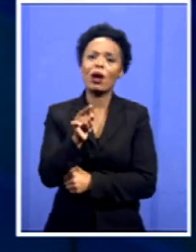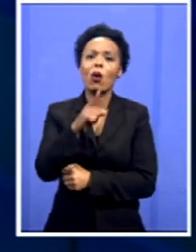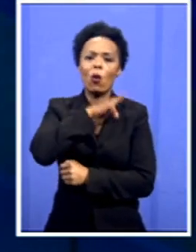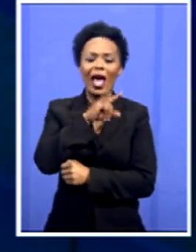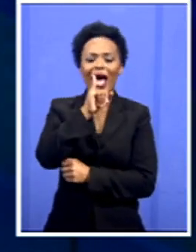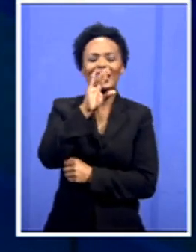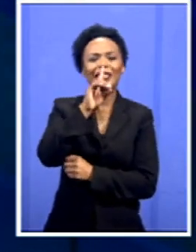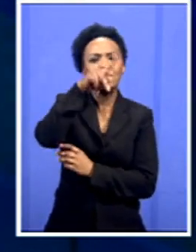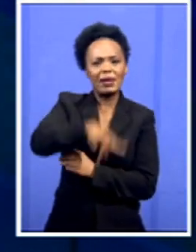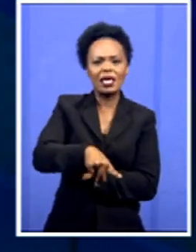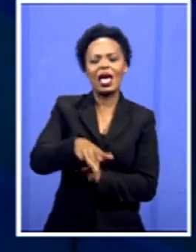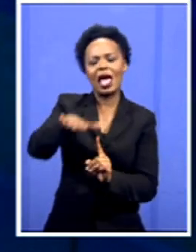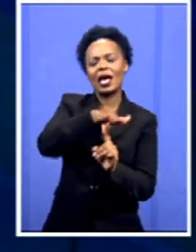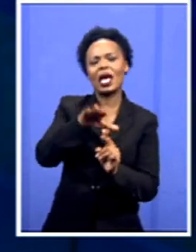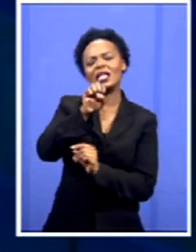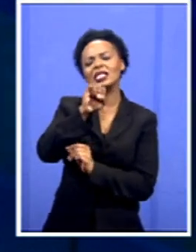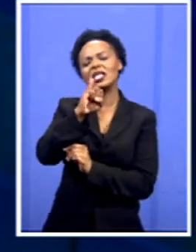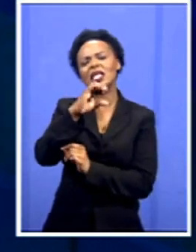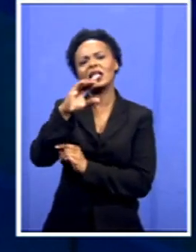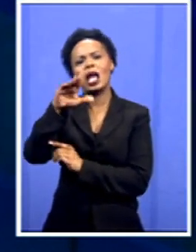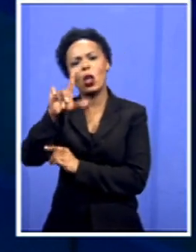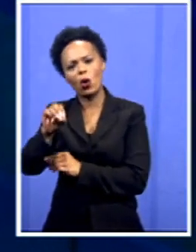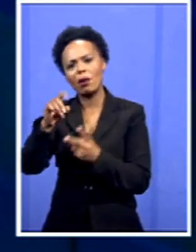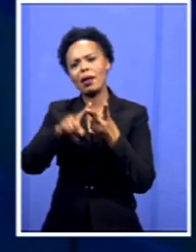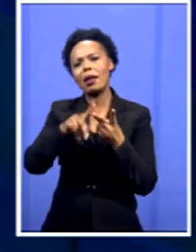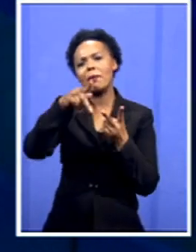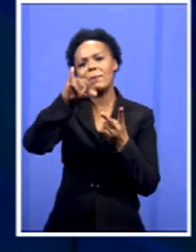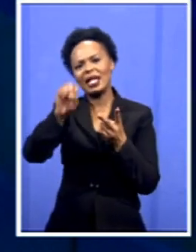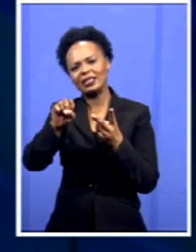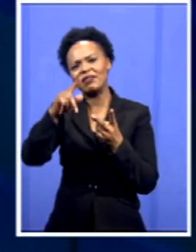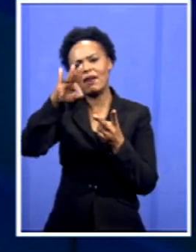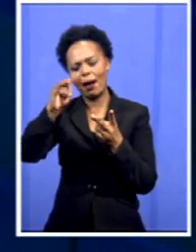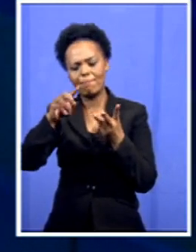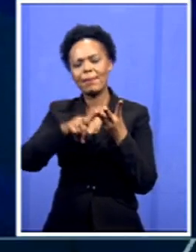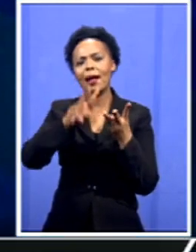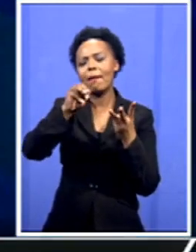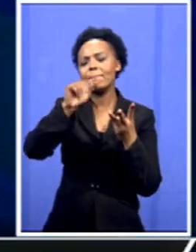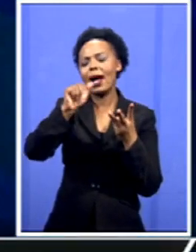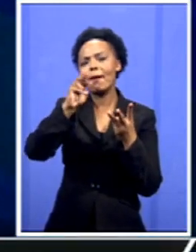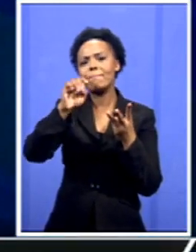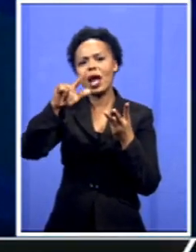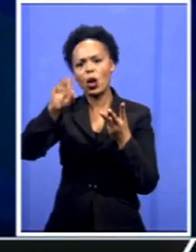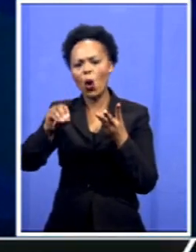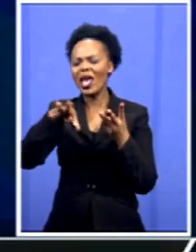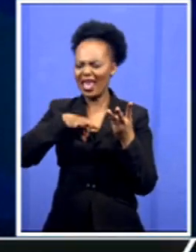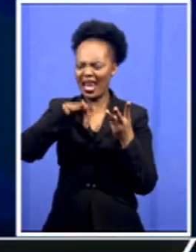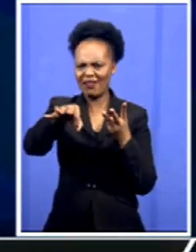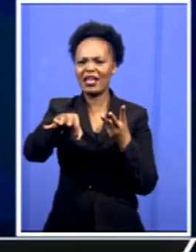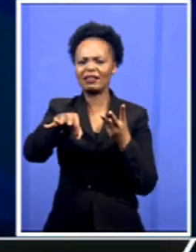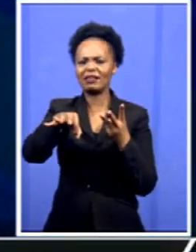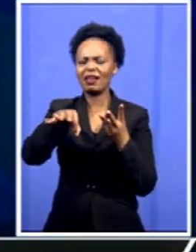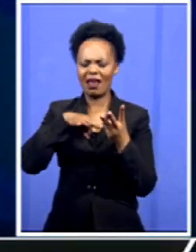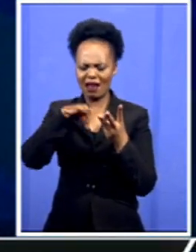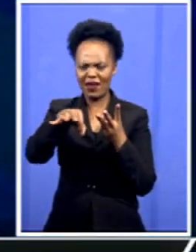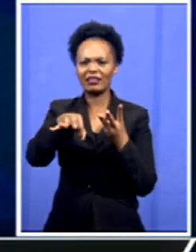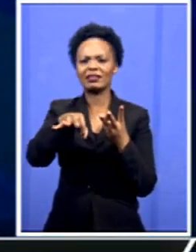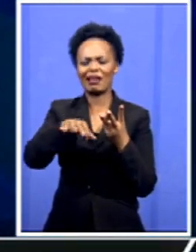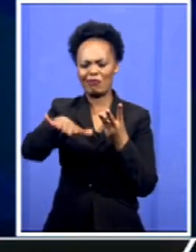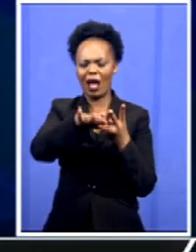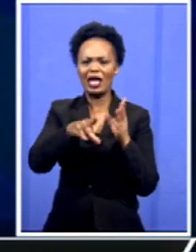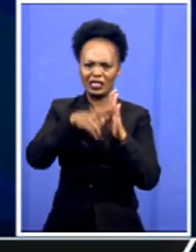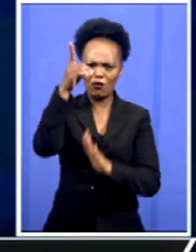will see your areas like Citadel, Pills Farm, even Mamelo. We've invested a lot of money into developing that particular